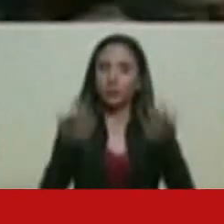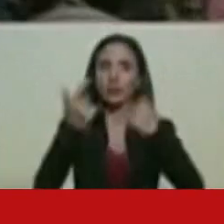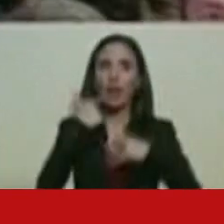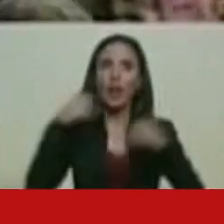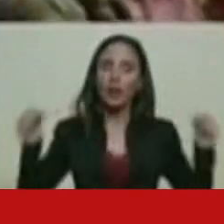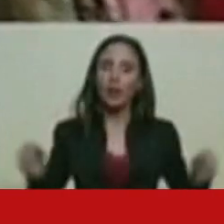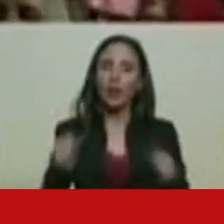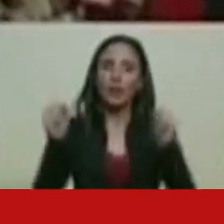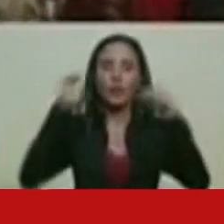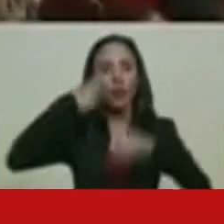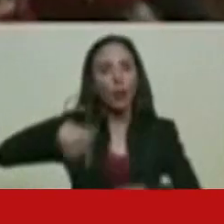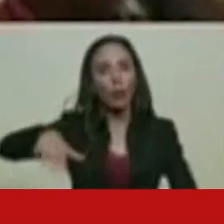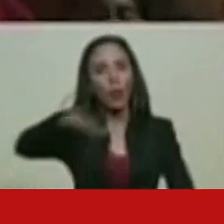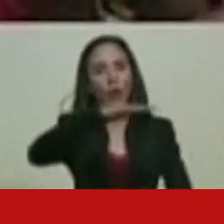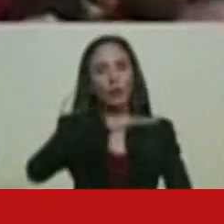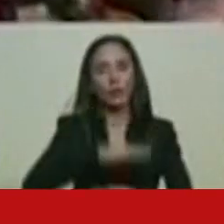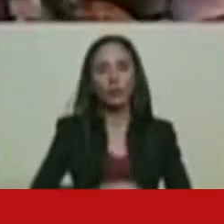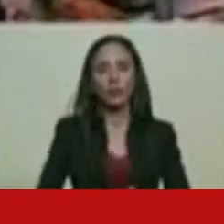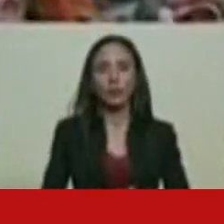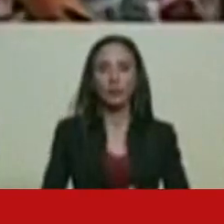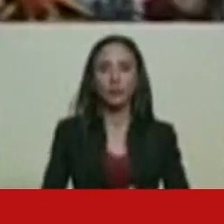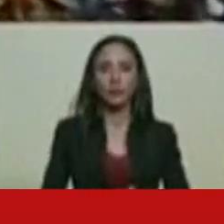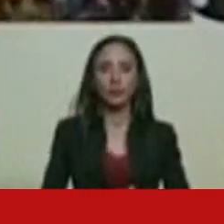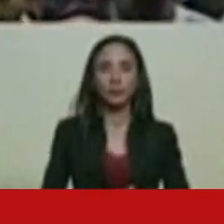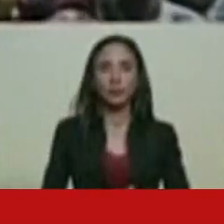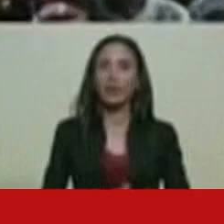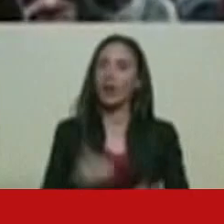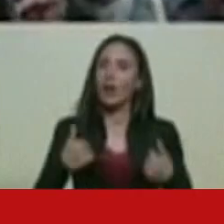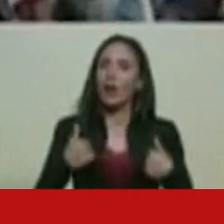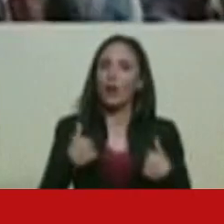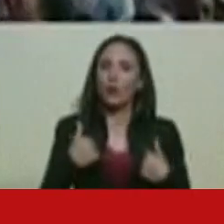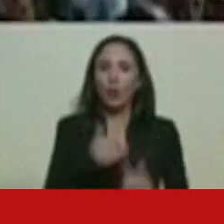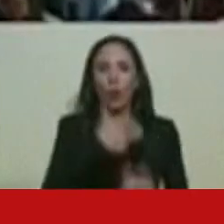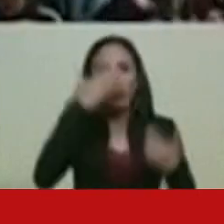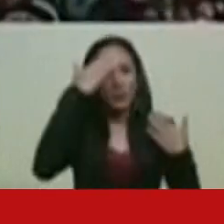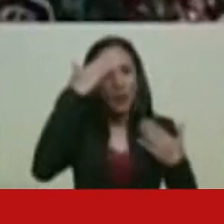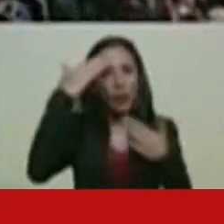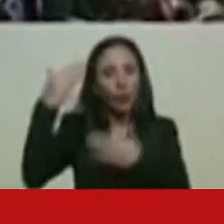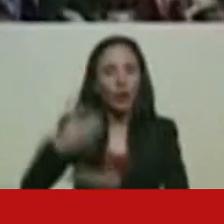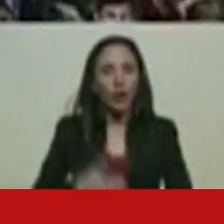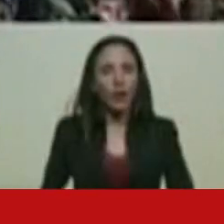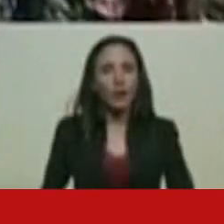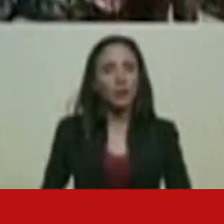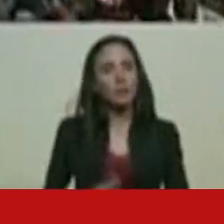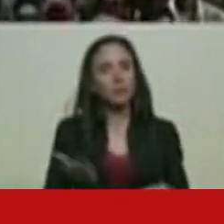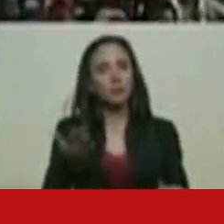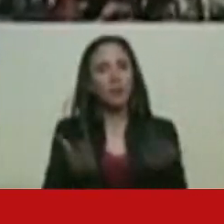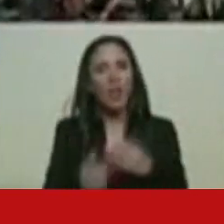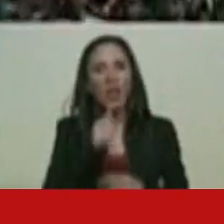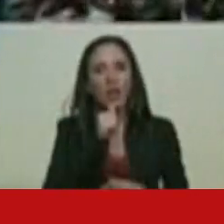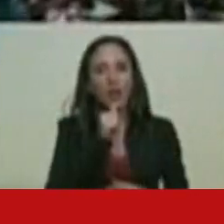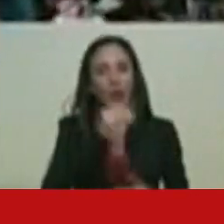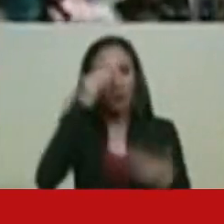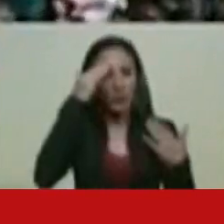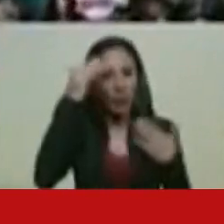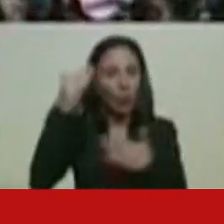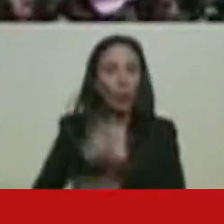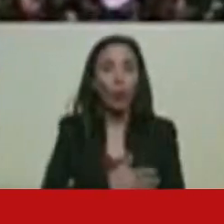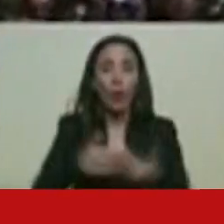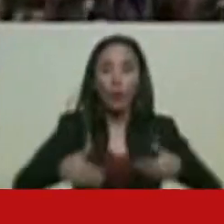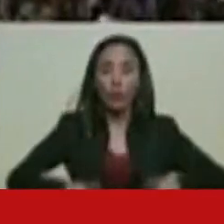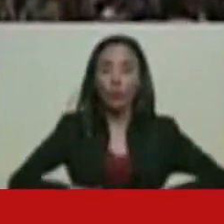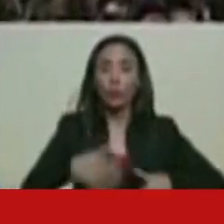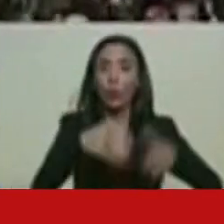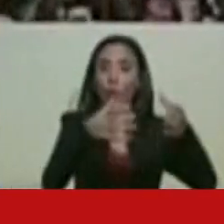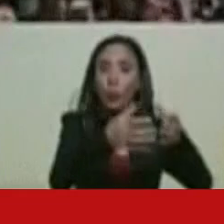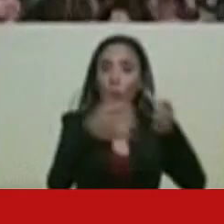hours. Public transportation is also collapsed. There's no spare parts. So, you know, Venezuelans